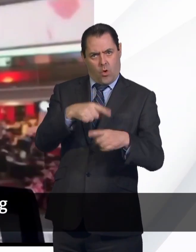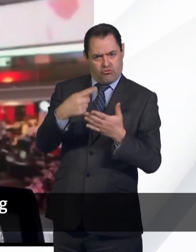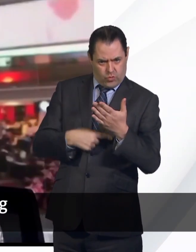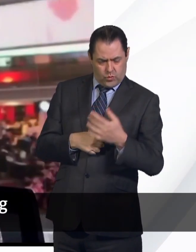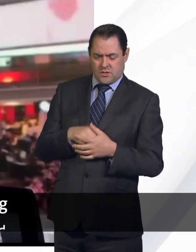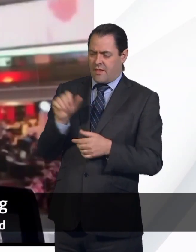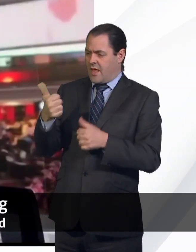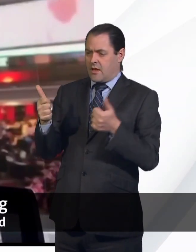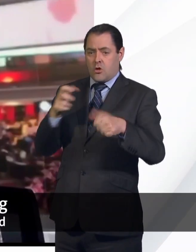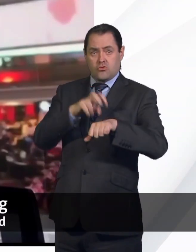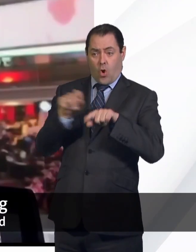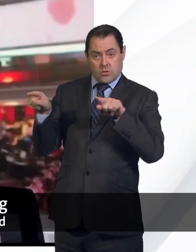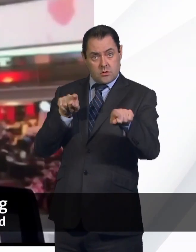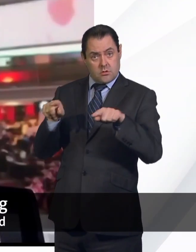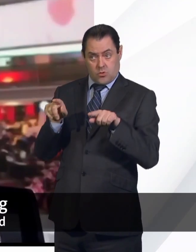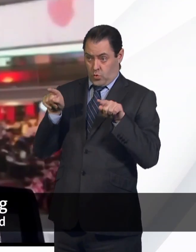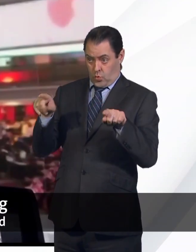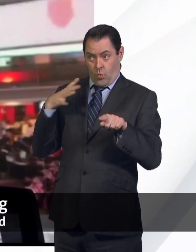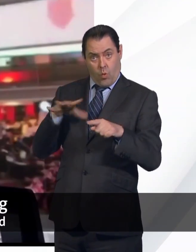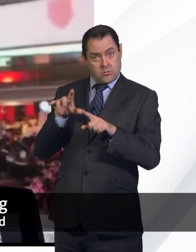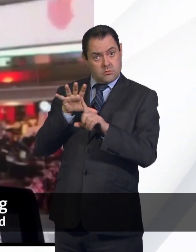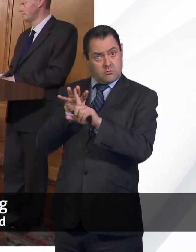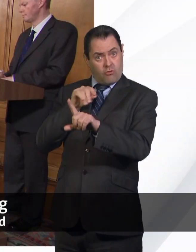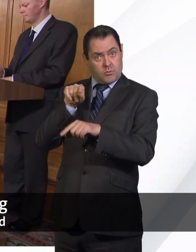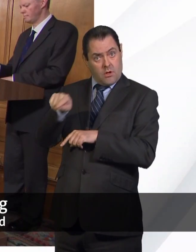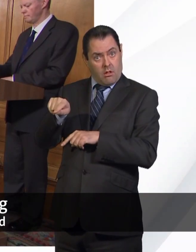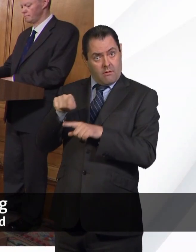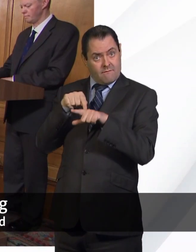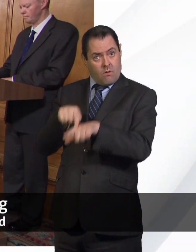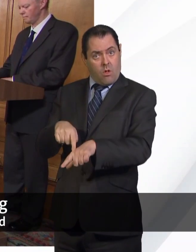if I may, is that the kind of example that you want people to follow?